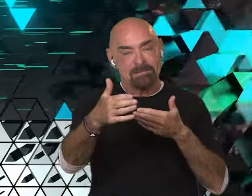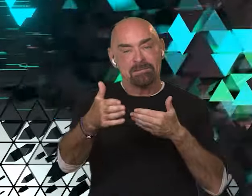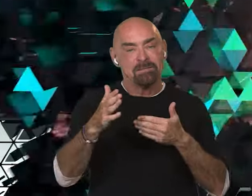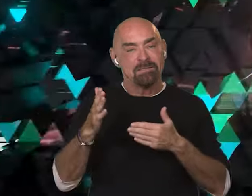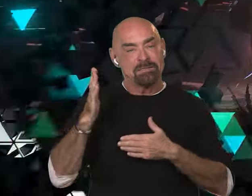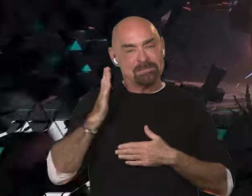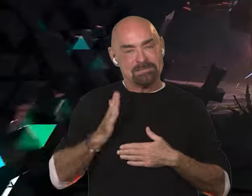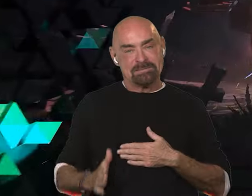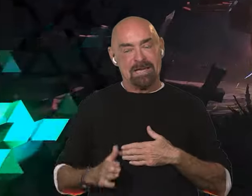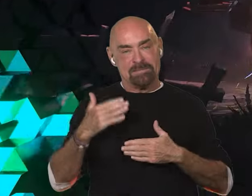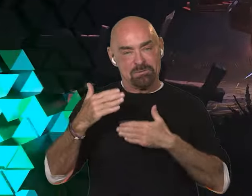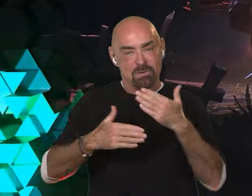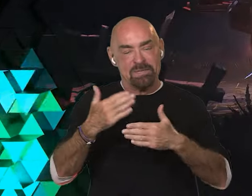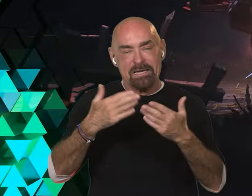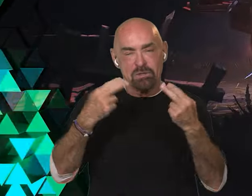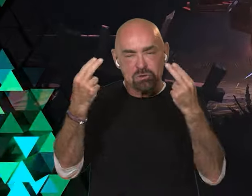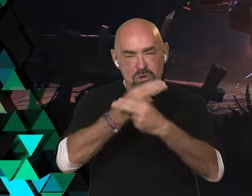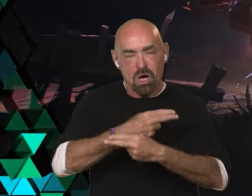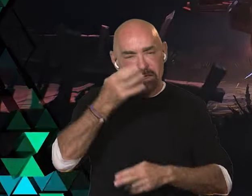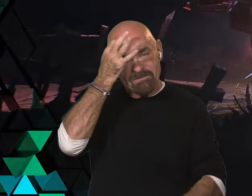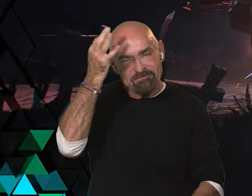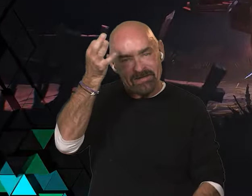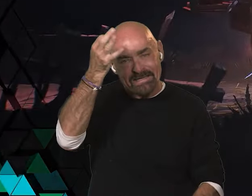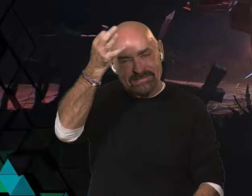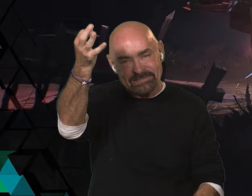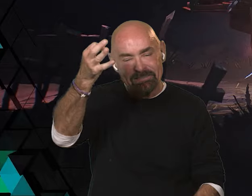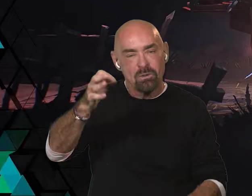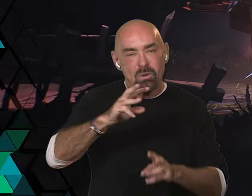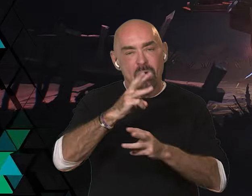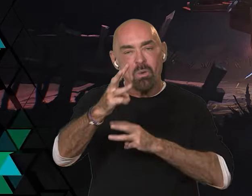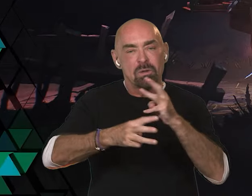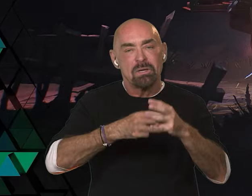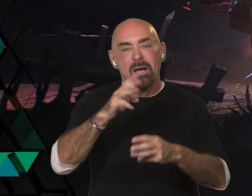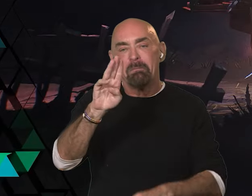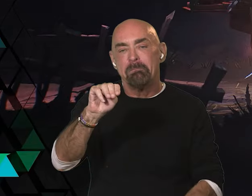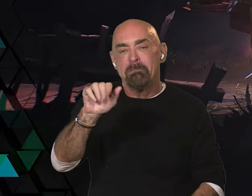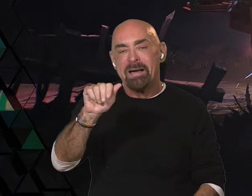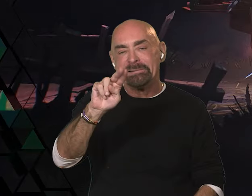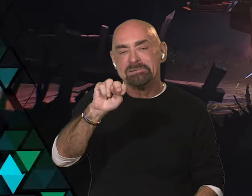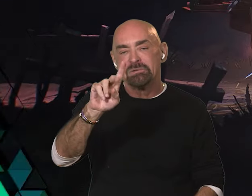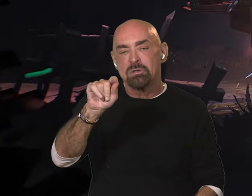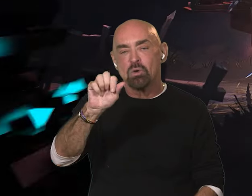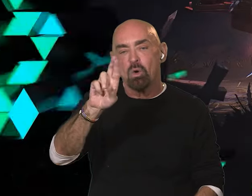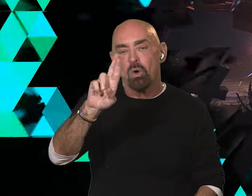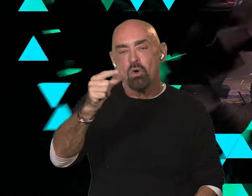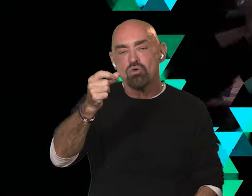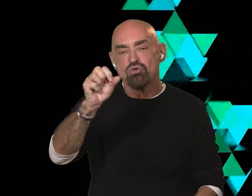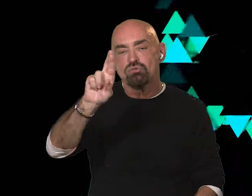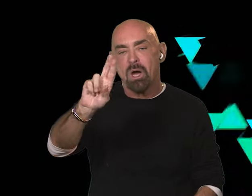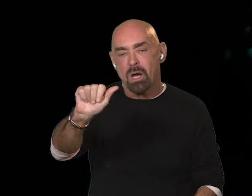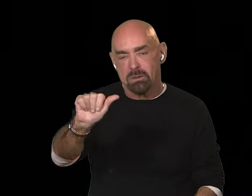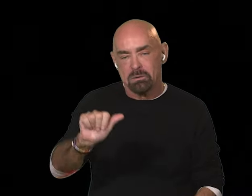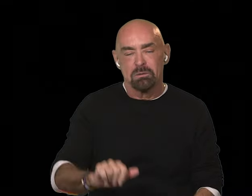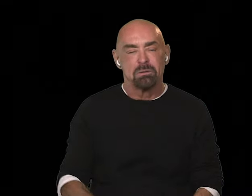got a Souls-like side-scroller set in a dark fantasy world. Here's the latest update on Mandragora.